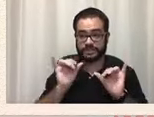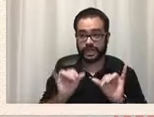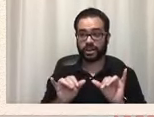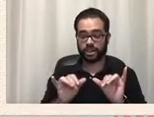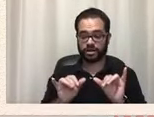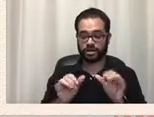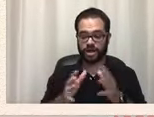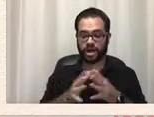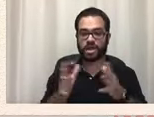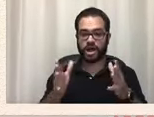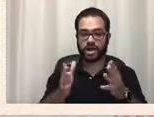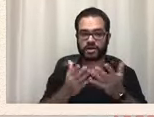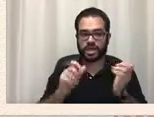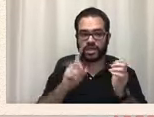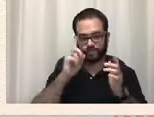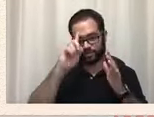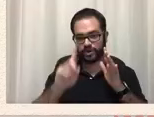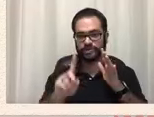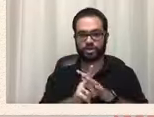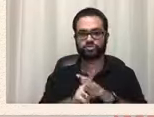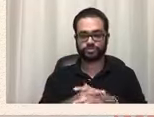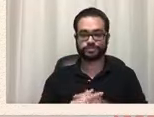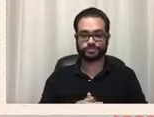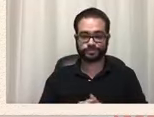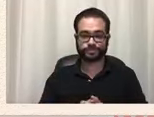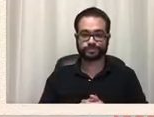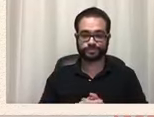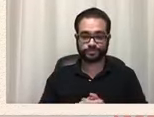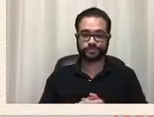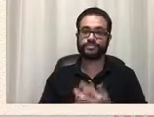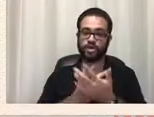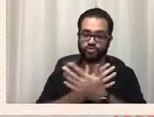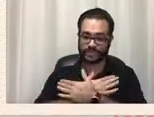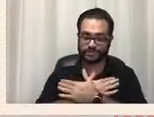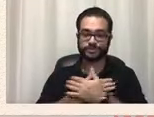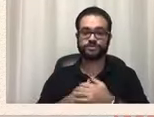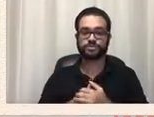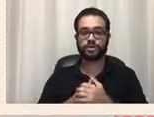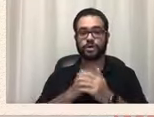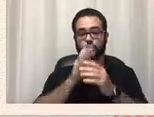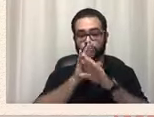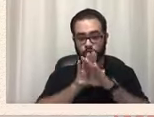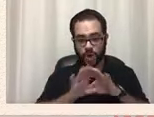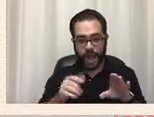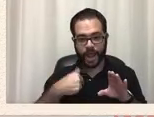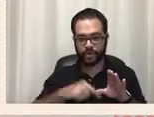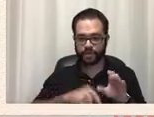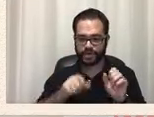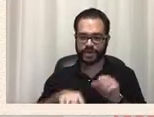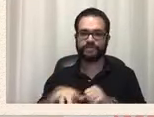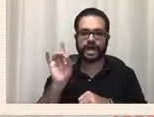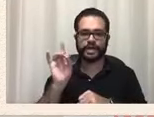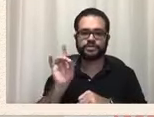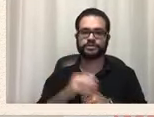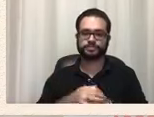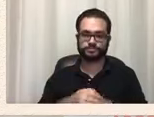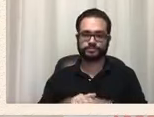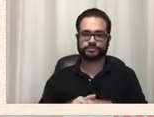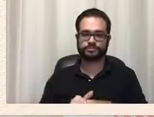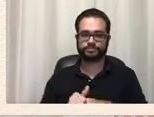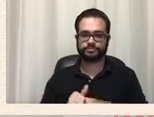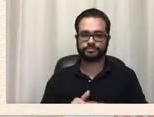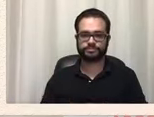us. And that's rest. Quietness, we could find whispers of rest. On this